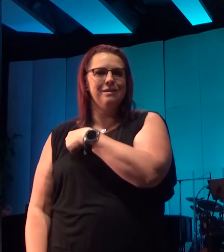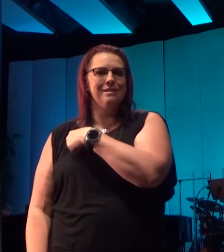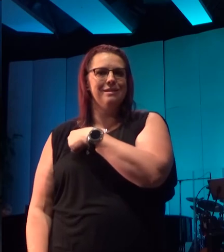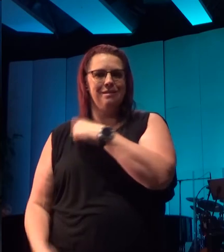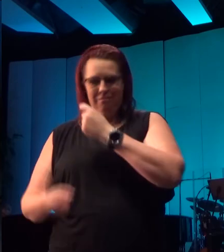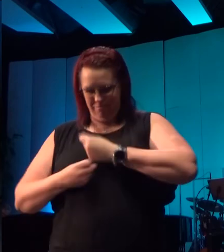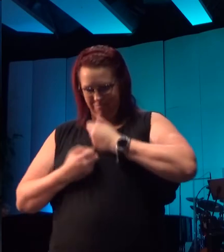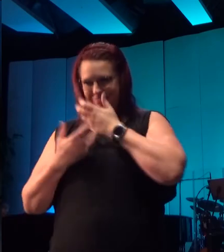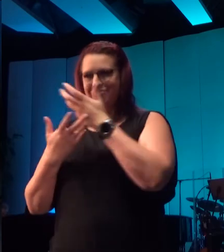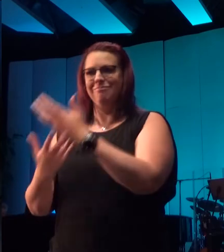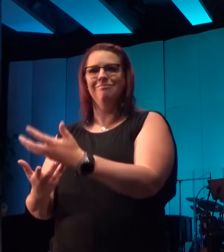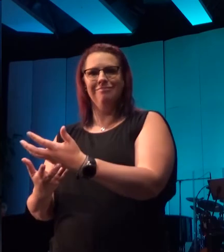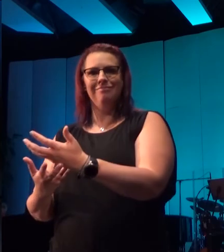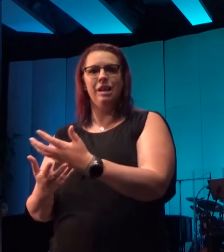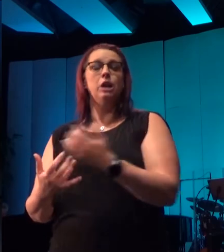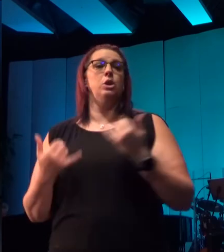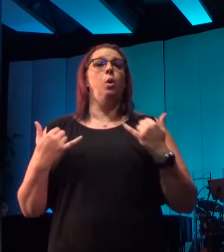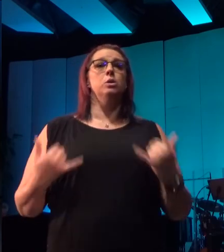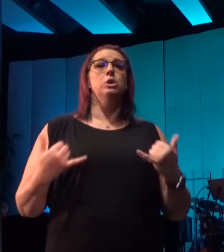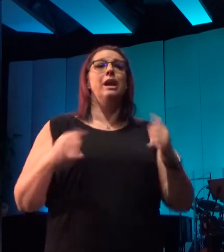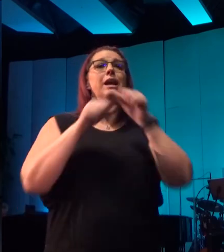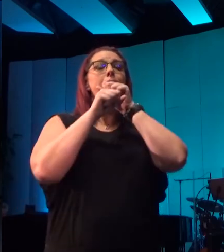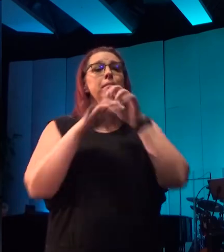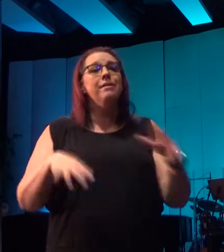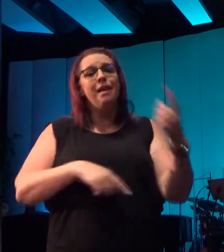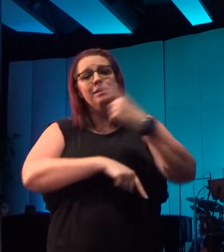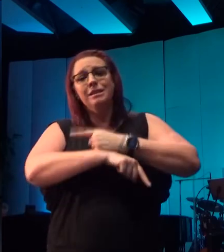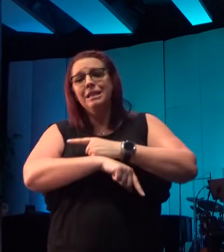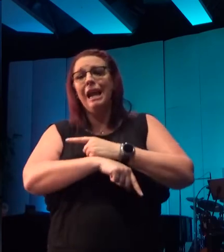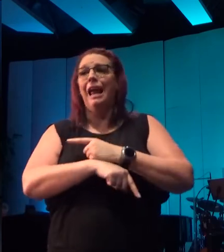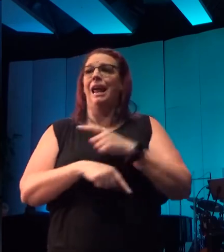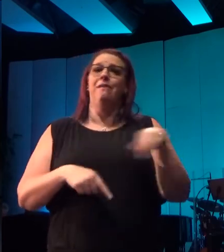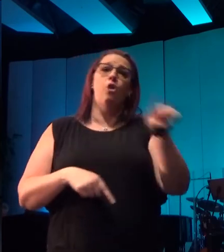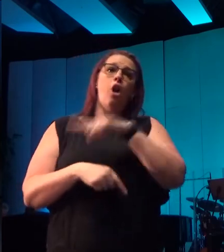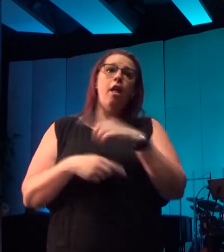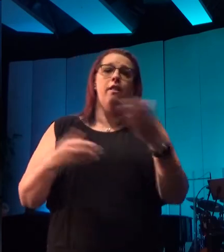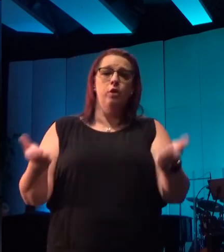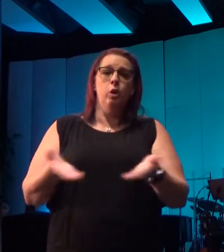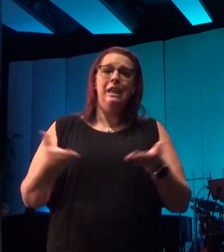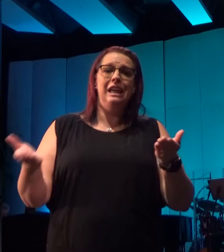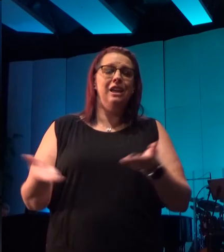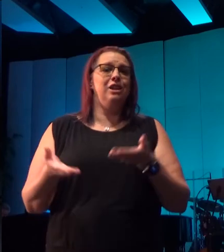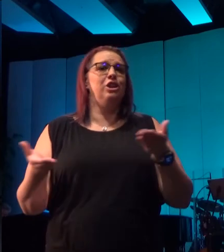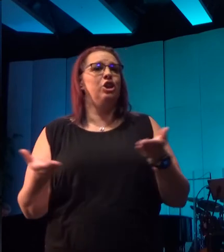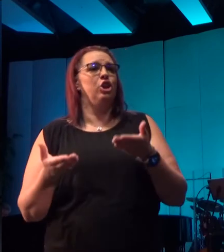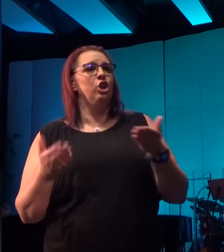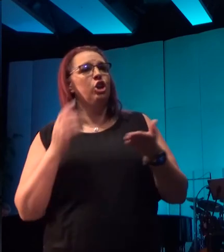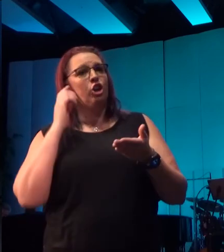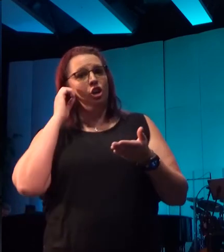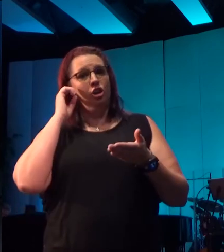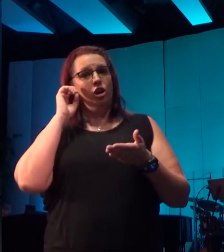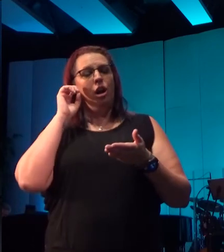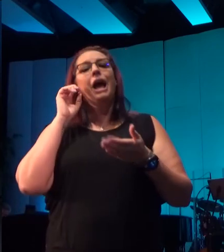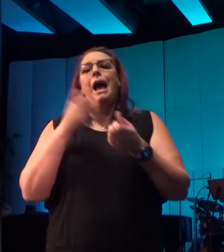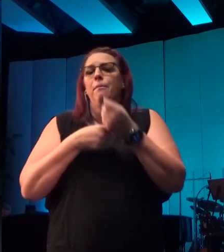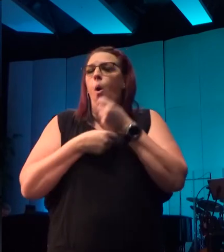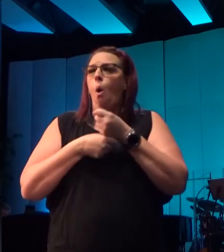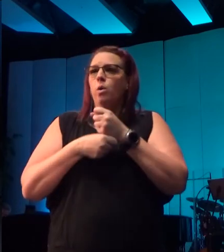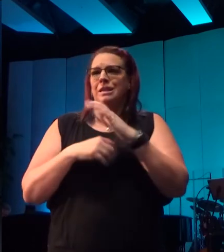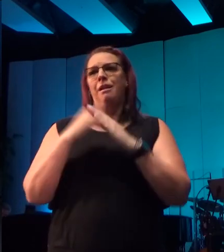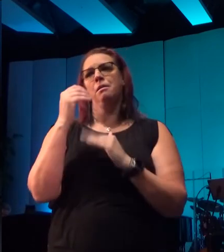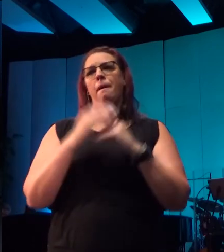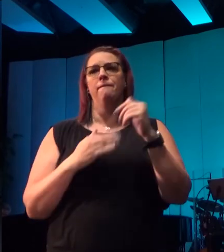Oh, in this consciousness, I bless this day and everyone present. I speak the word of wholeness and comfort for our beloved Dr. Michelle Medrano.